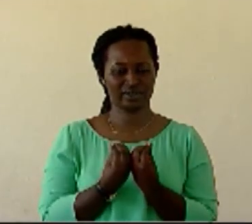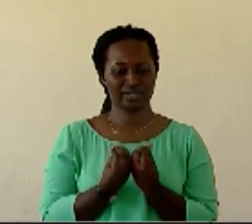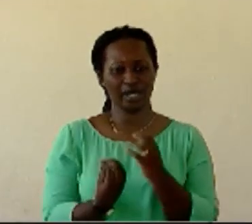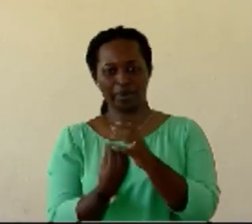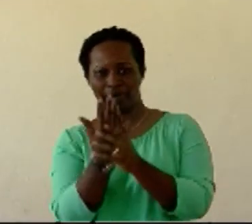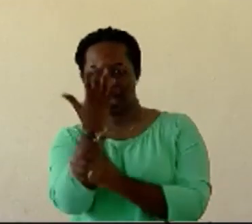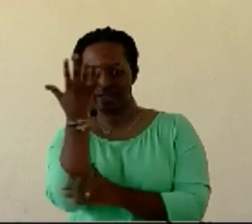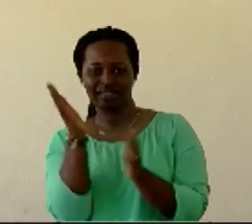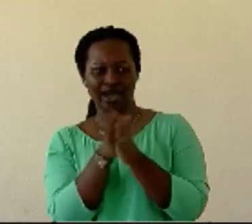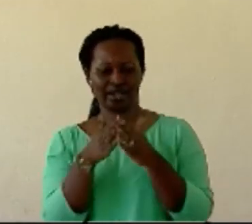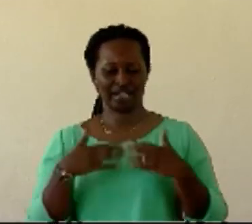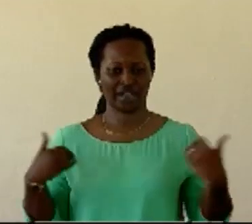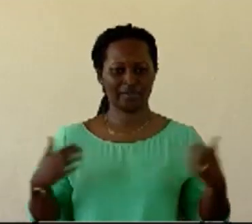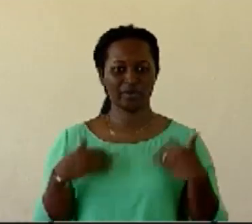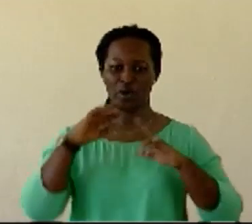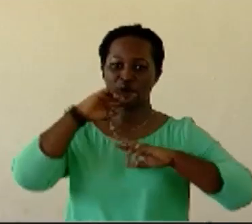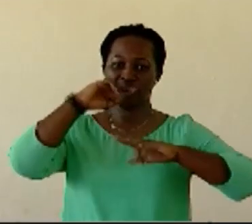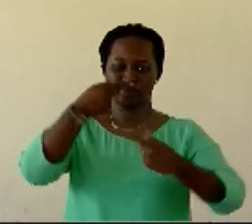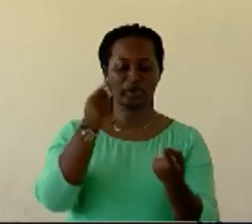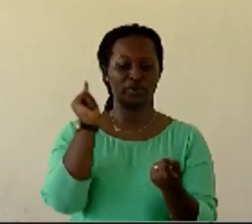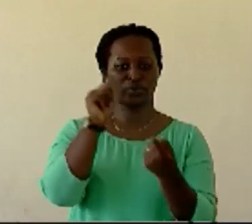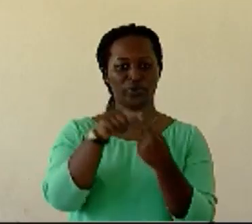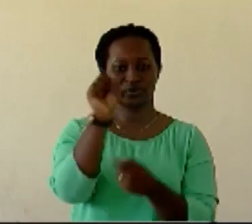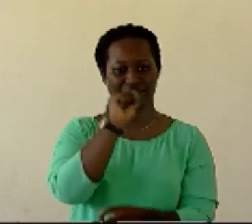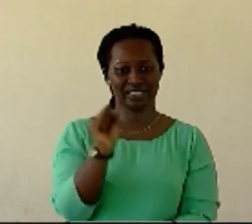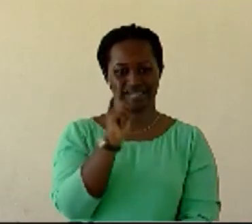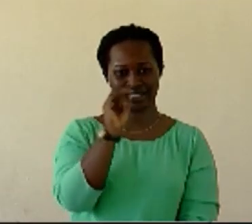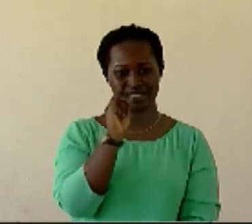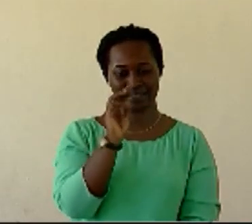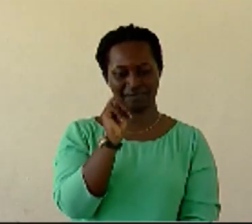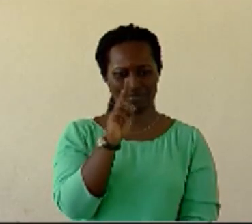plants and animals respond to the stimulus?